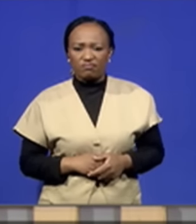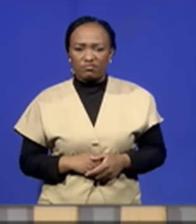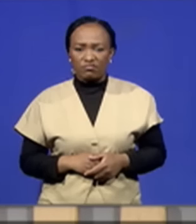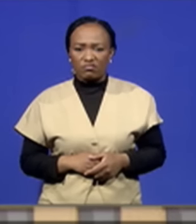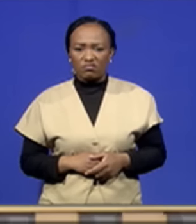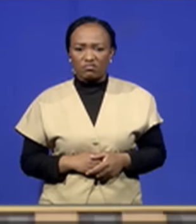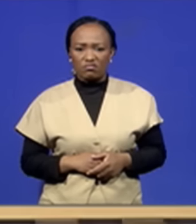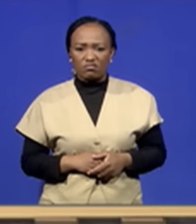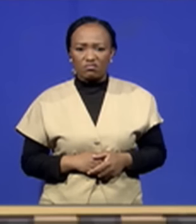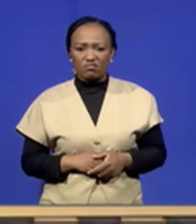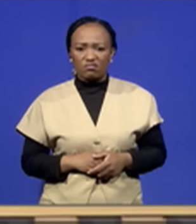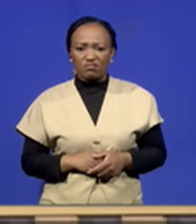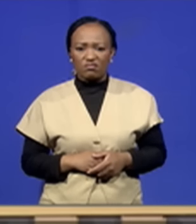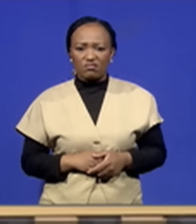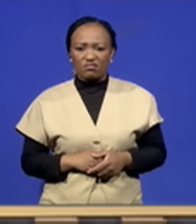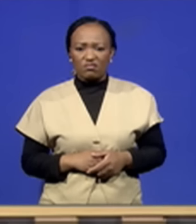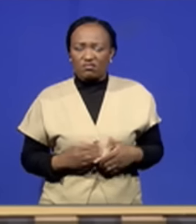And whilst it didn't,